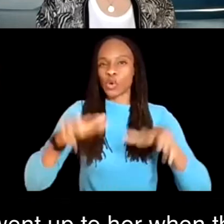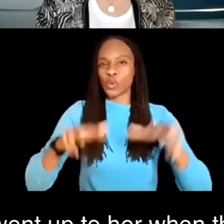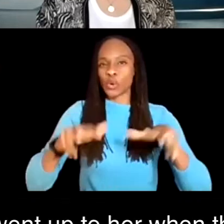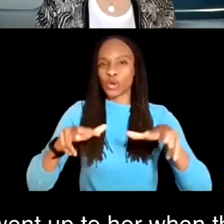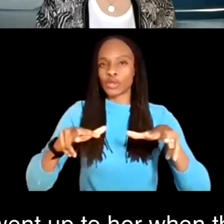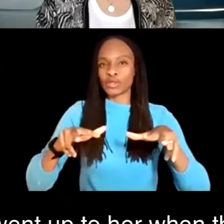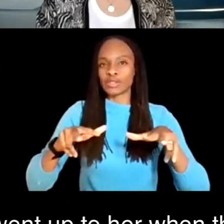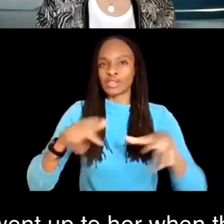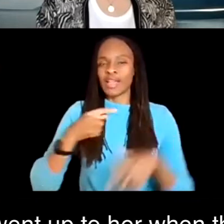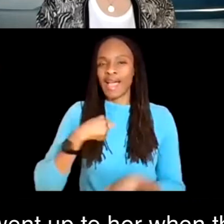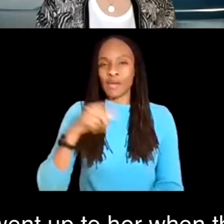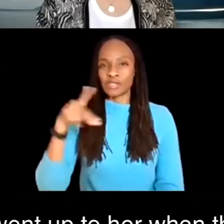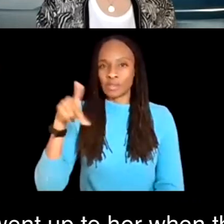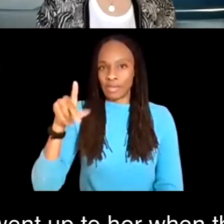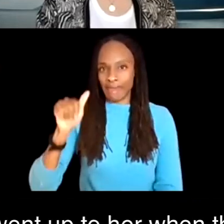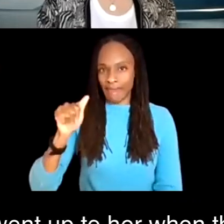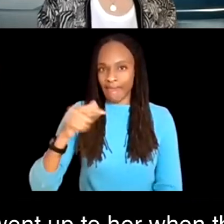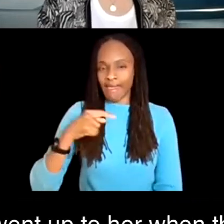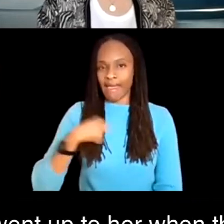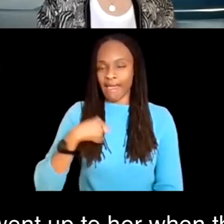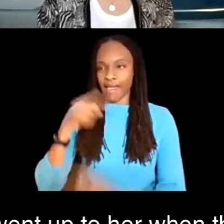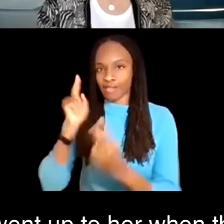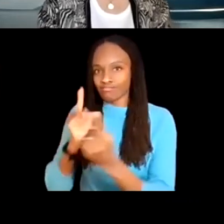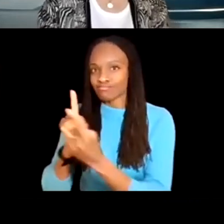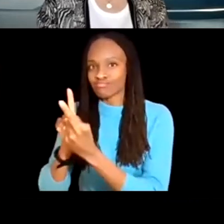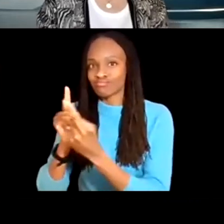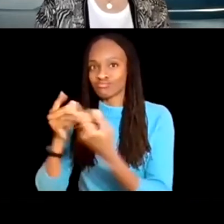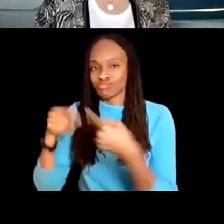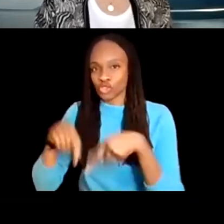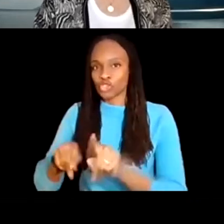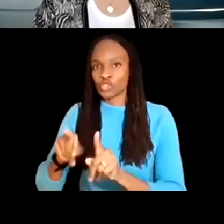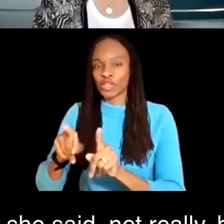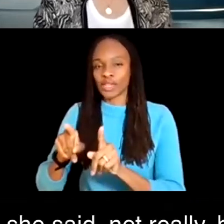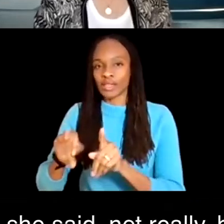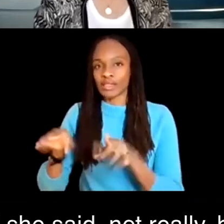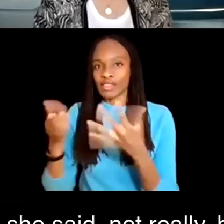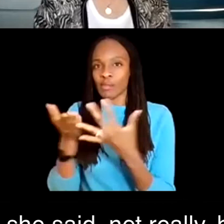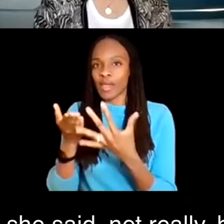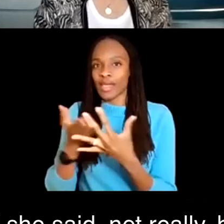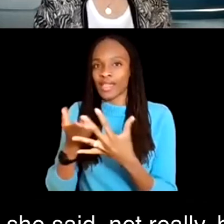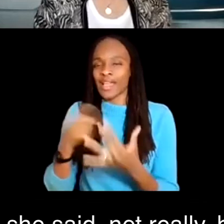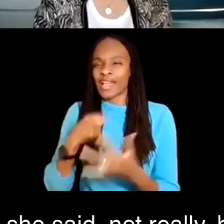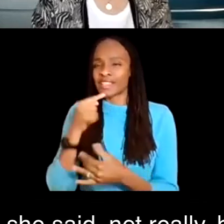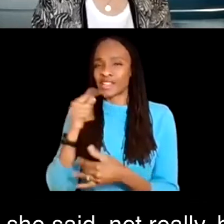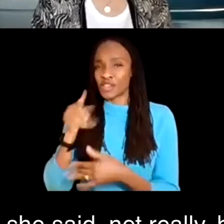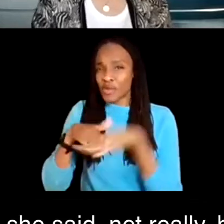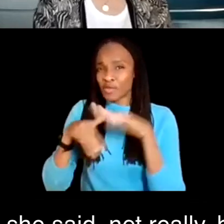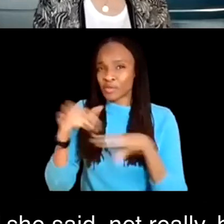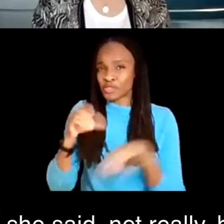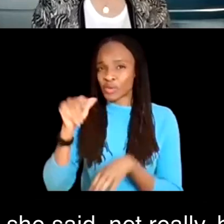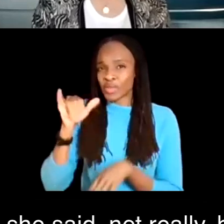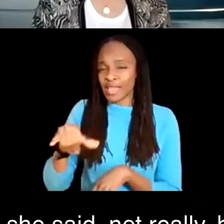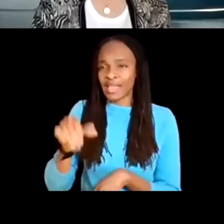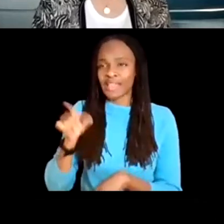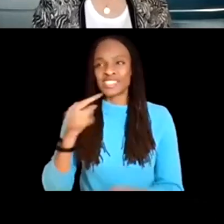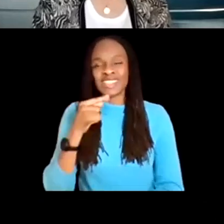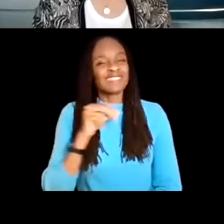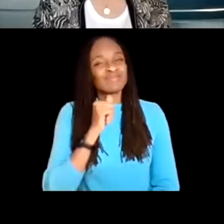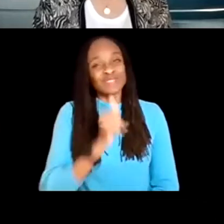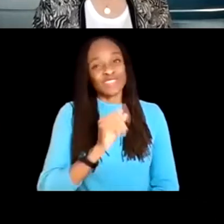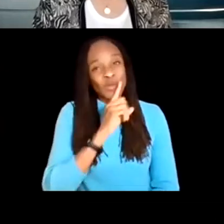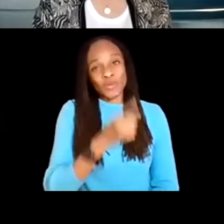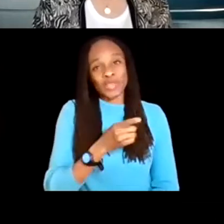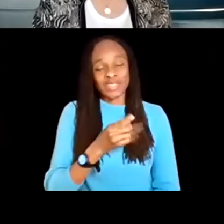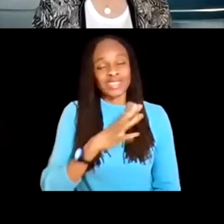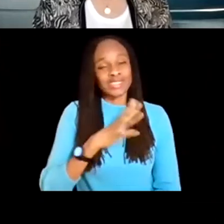so I went up to her when there was a break and I asked her, you know, are you comfortable doing this? And she said, not really, but it's fine because, you know, I'm just lucky to